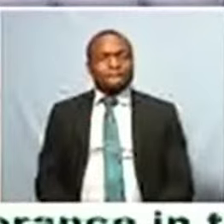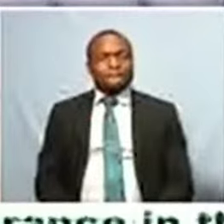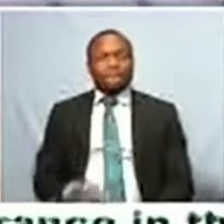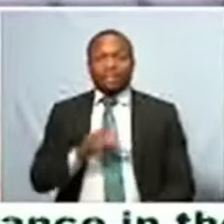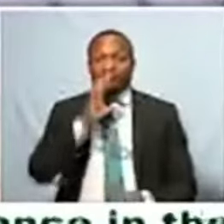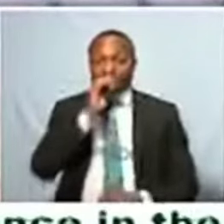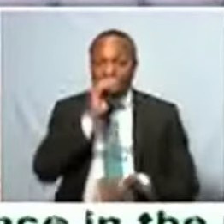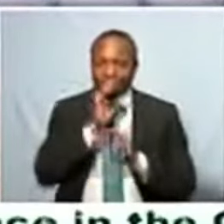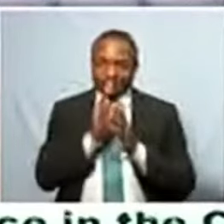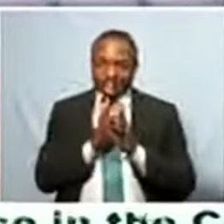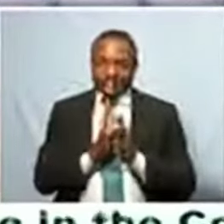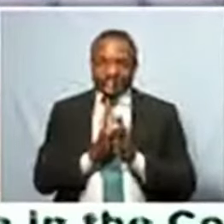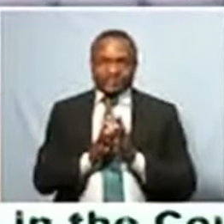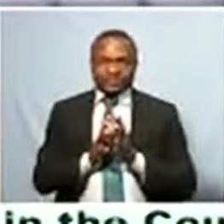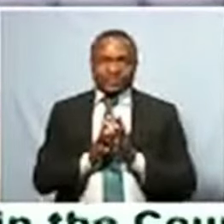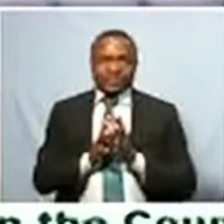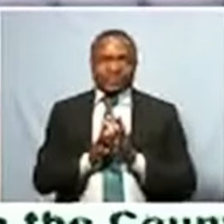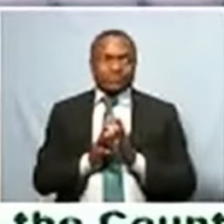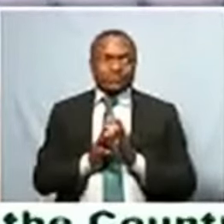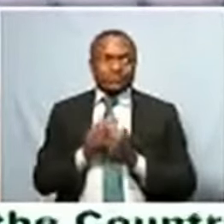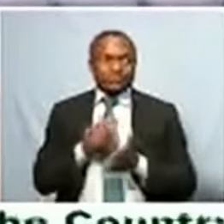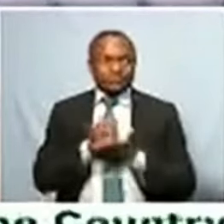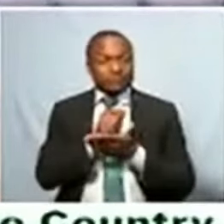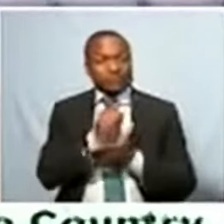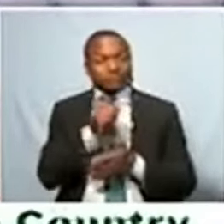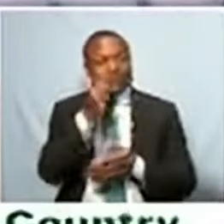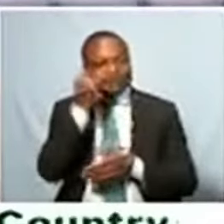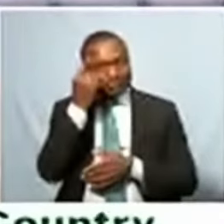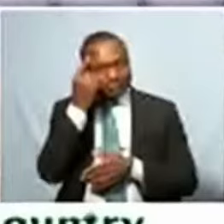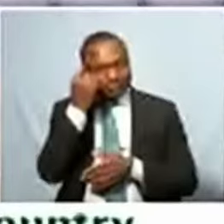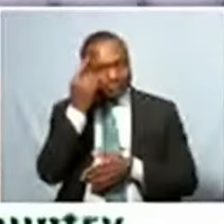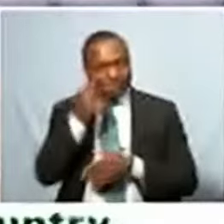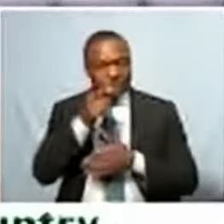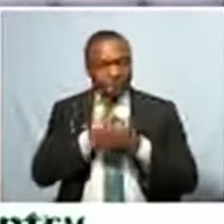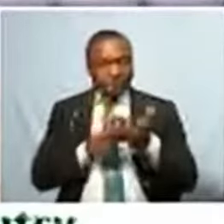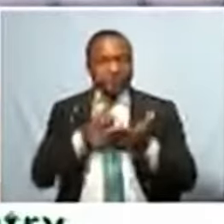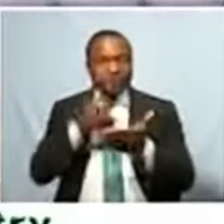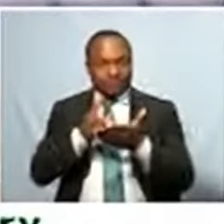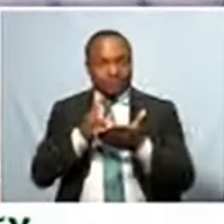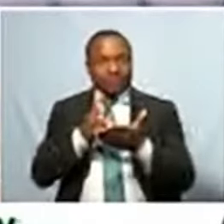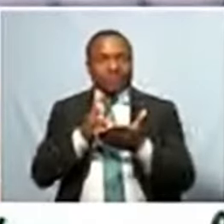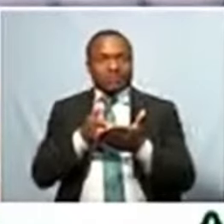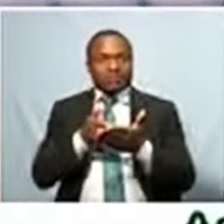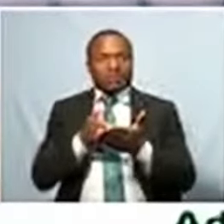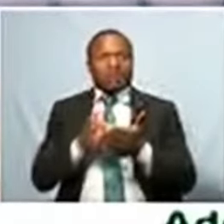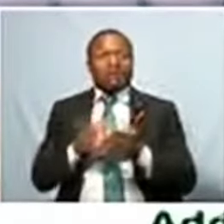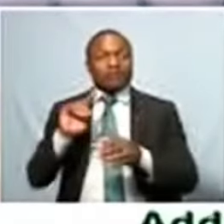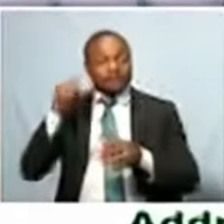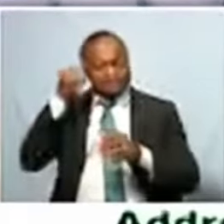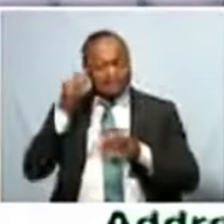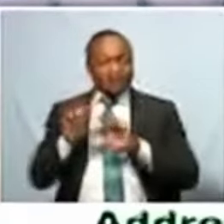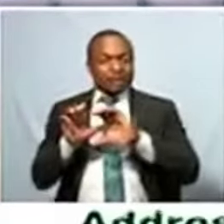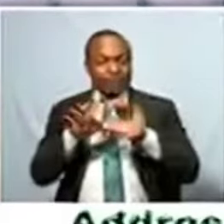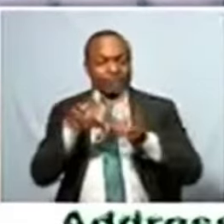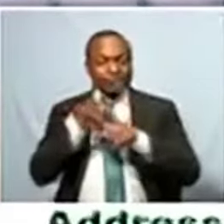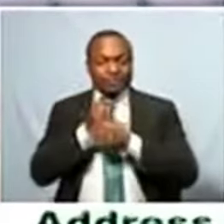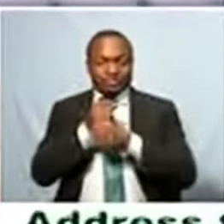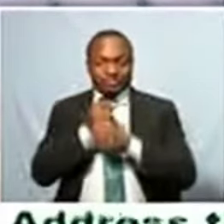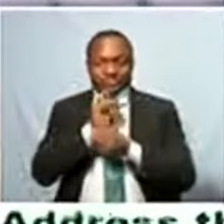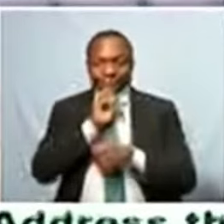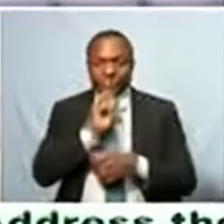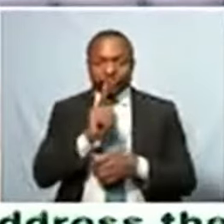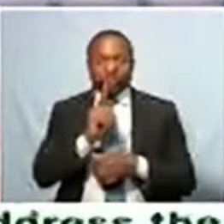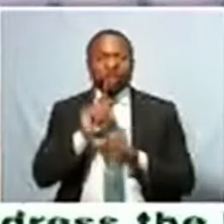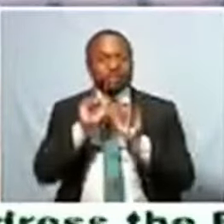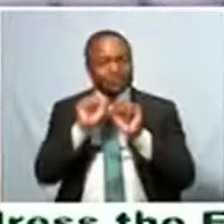Madam Speaker, I'll help him understand what this government has done to make sure that